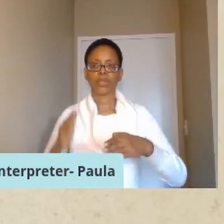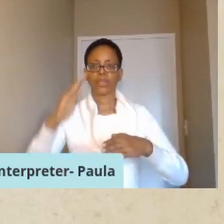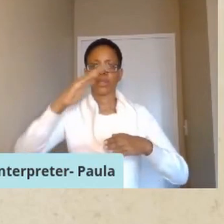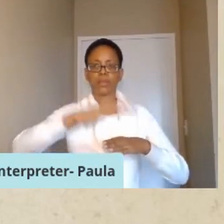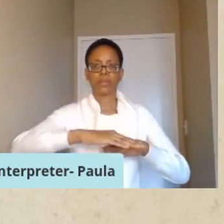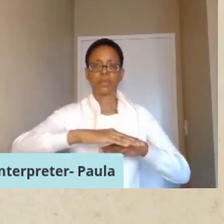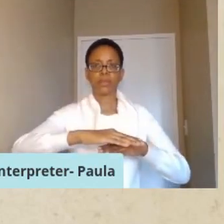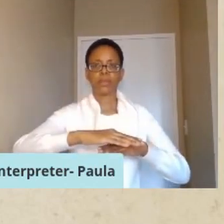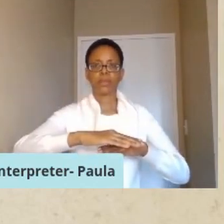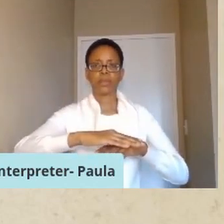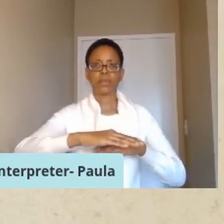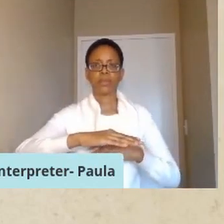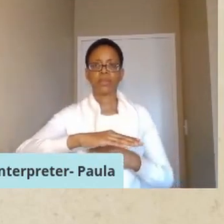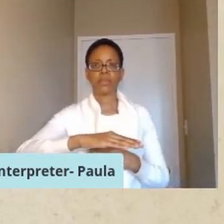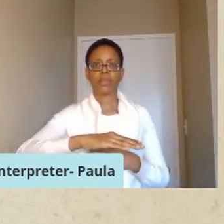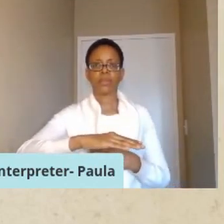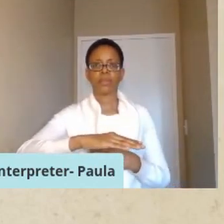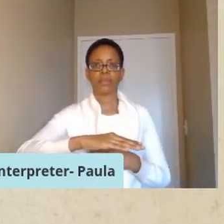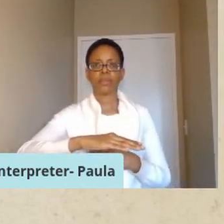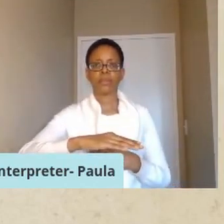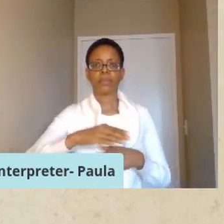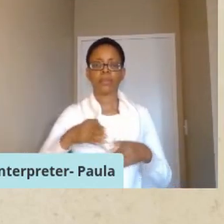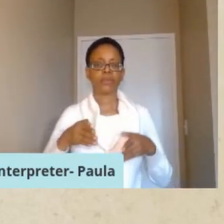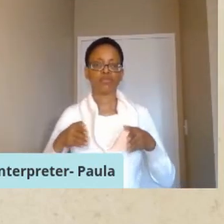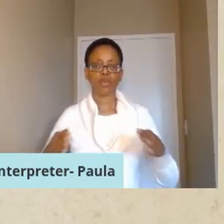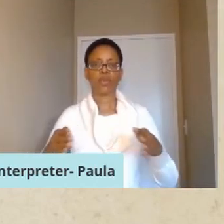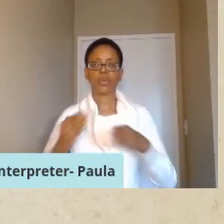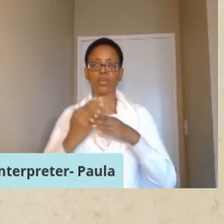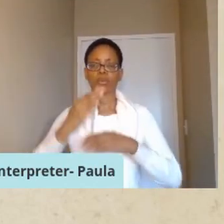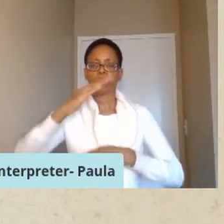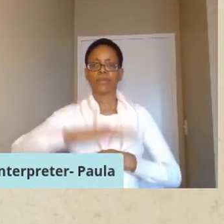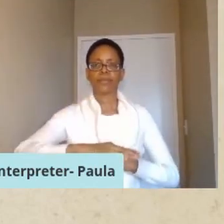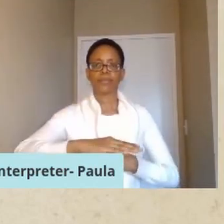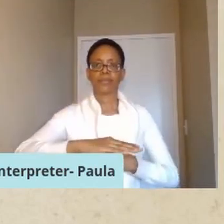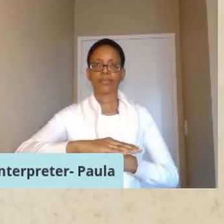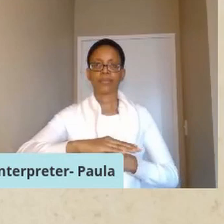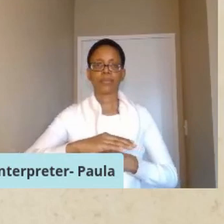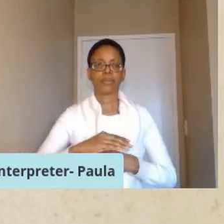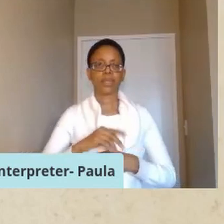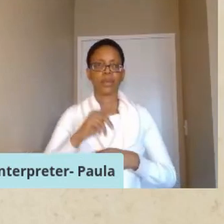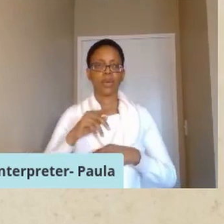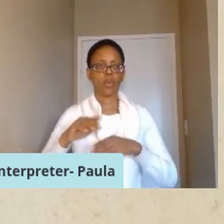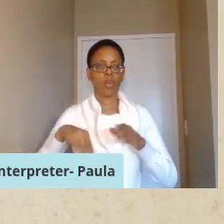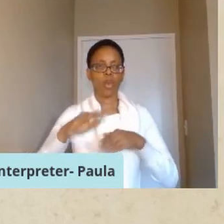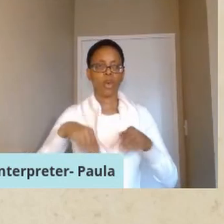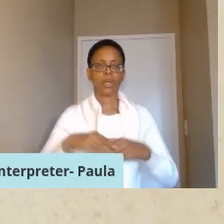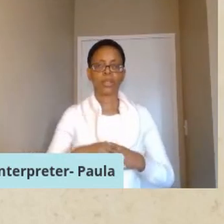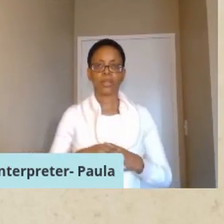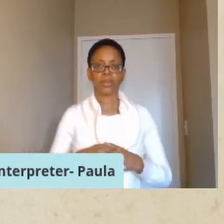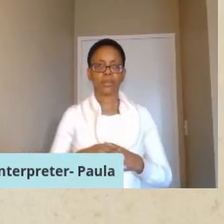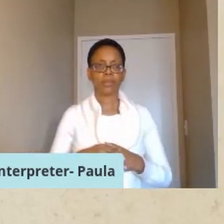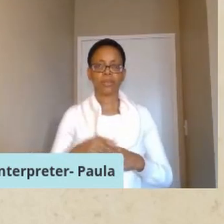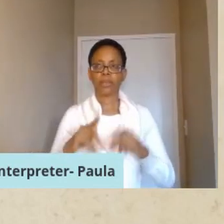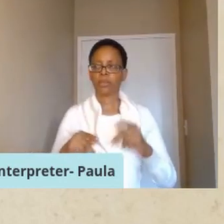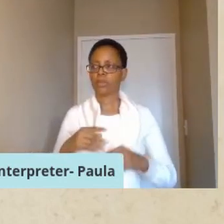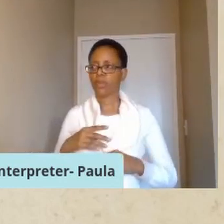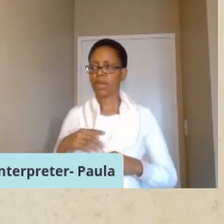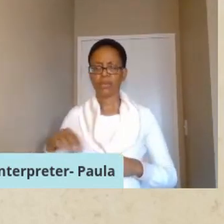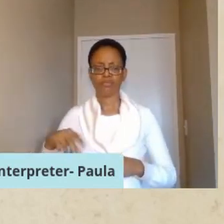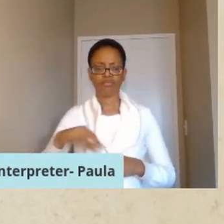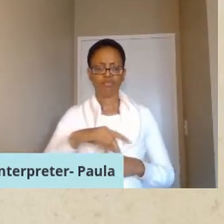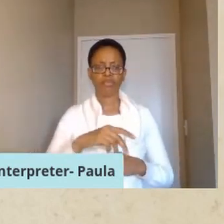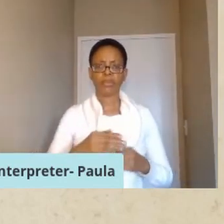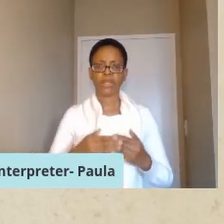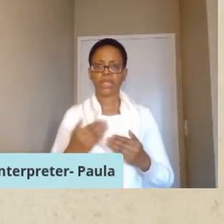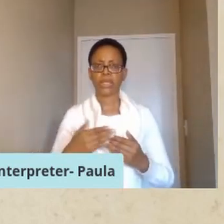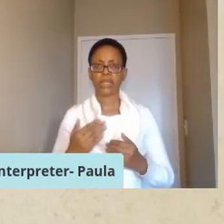and ask someone, to walk on it, he or she will be able to walk easily.